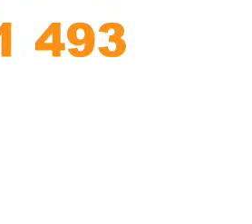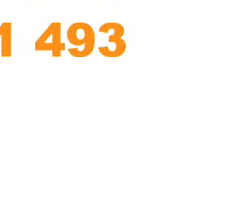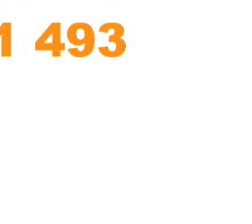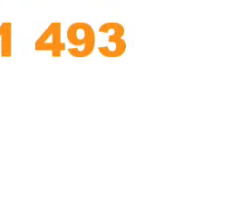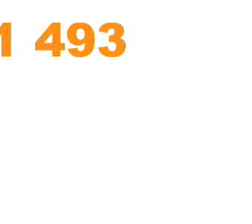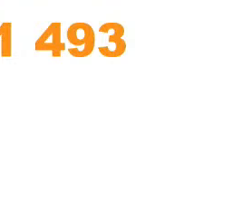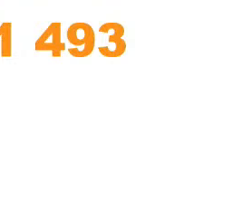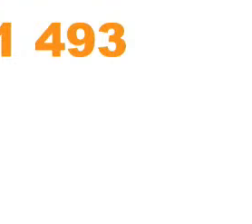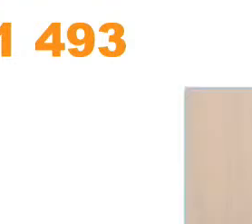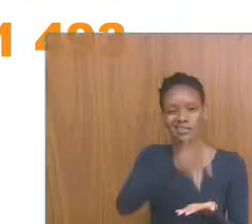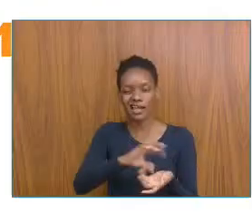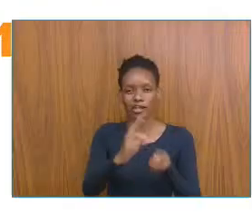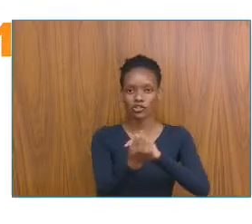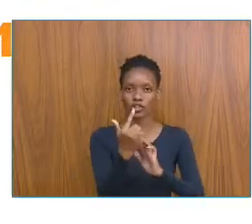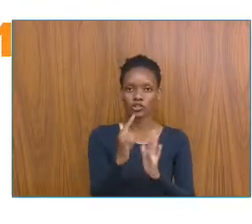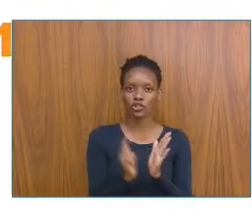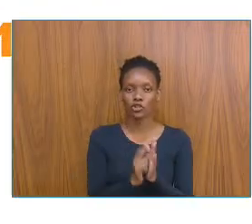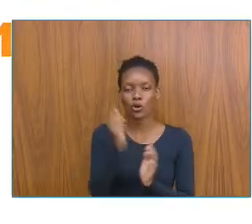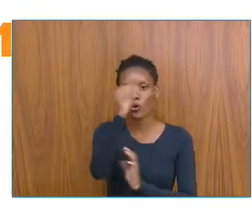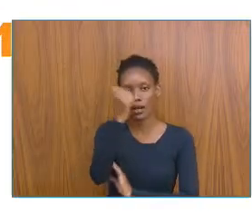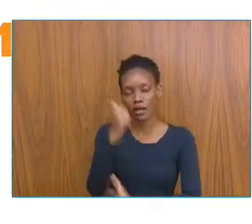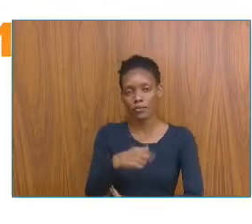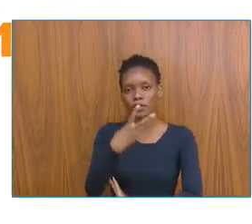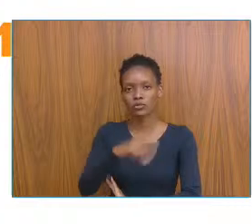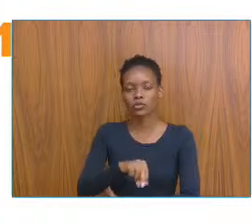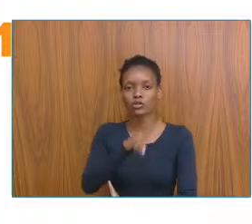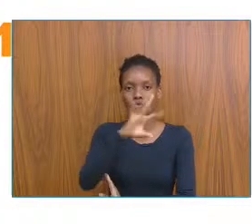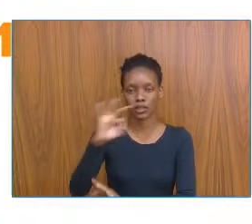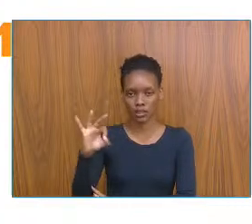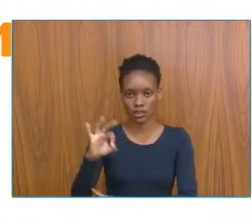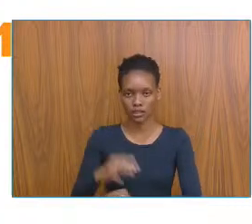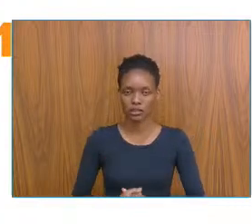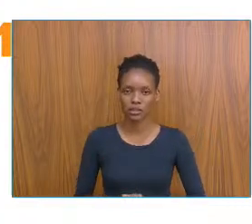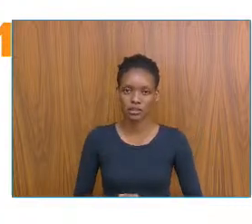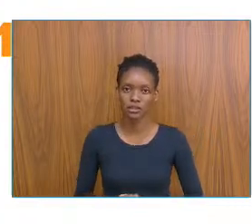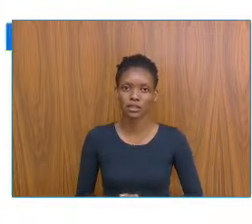law in April 2023.